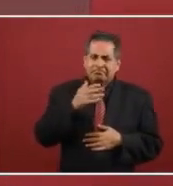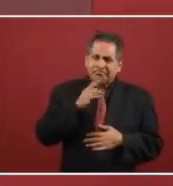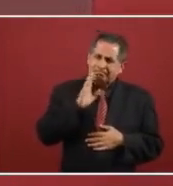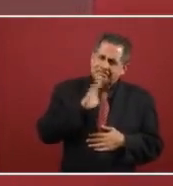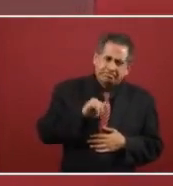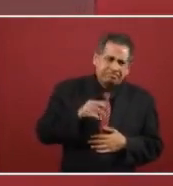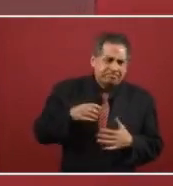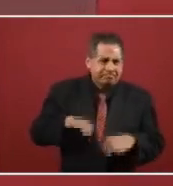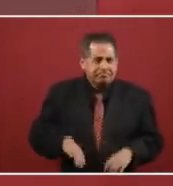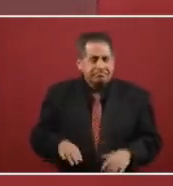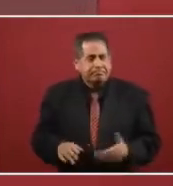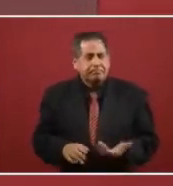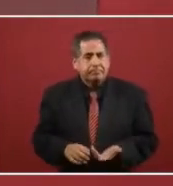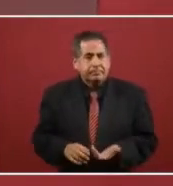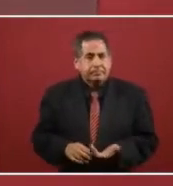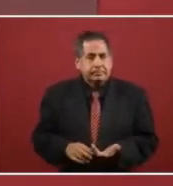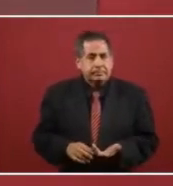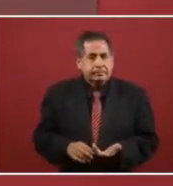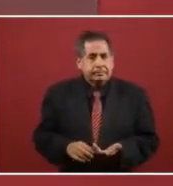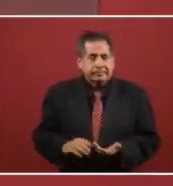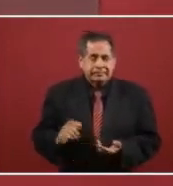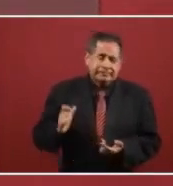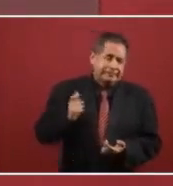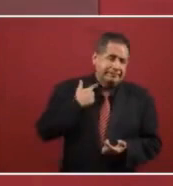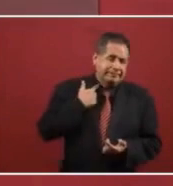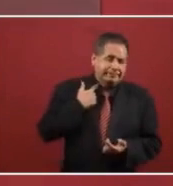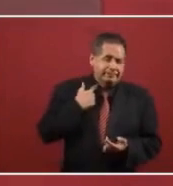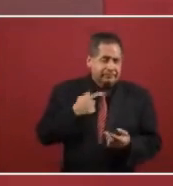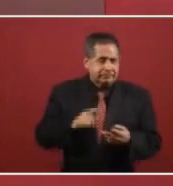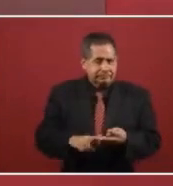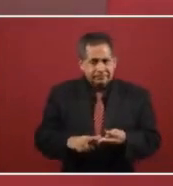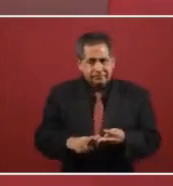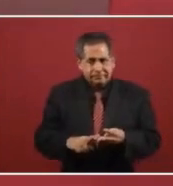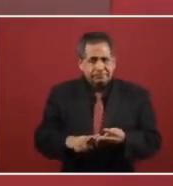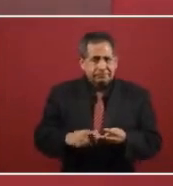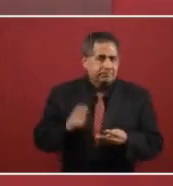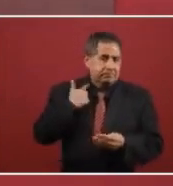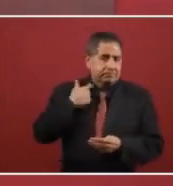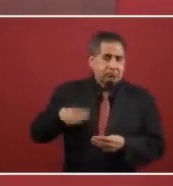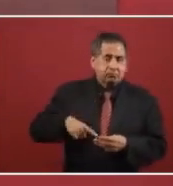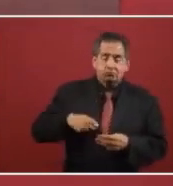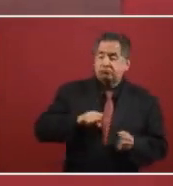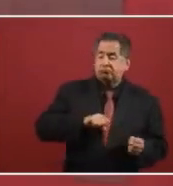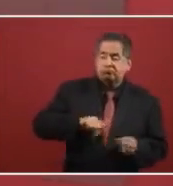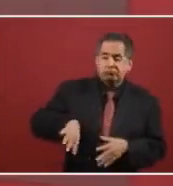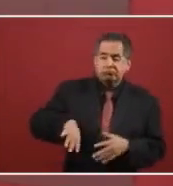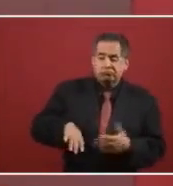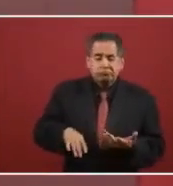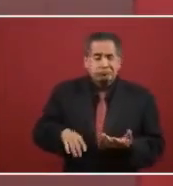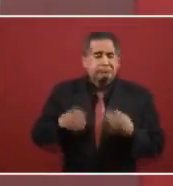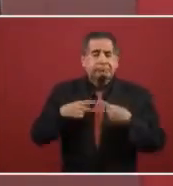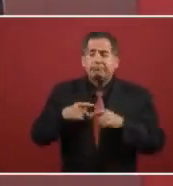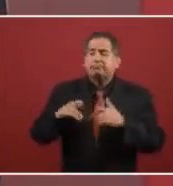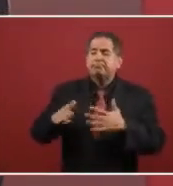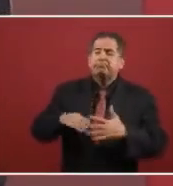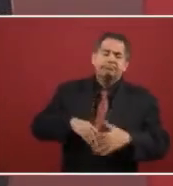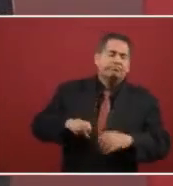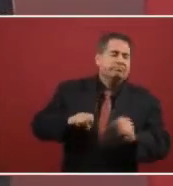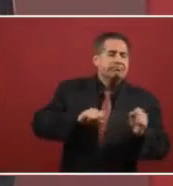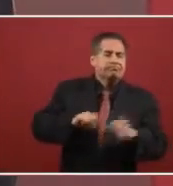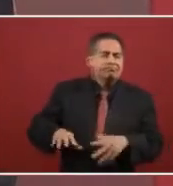of thievery, condenando el abandono, condemning the abandonment of the